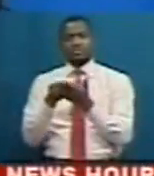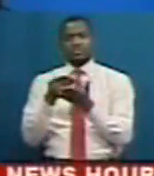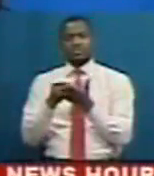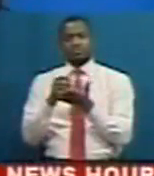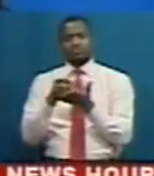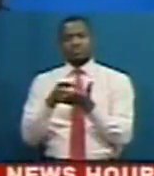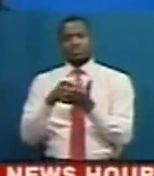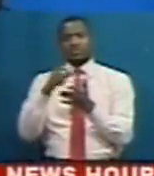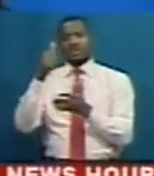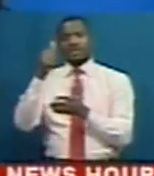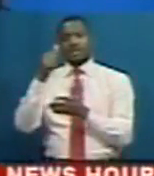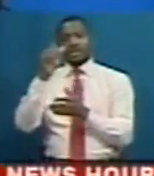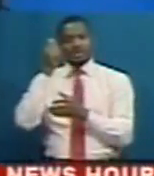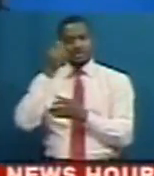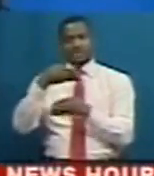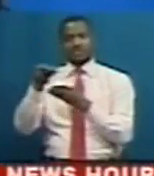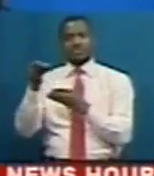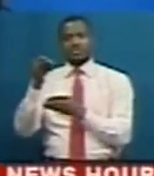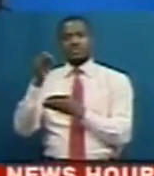the 10 shillings,